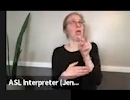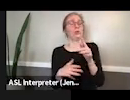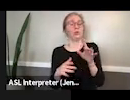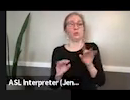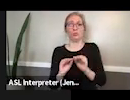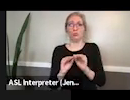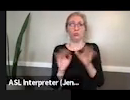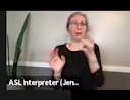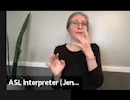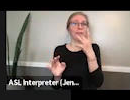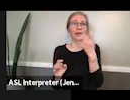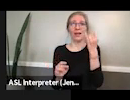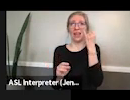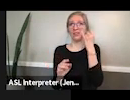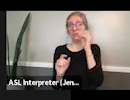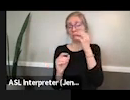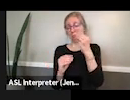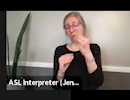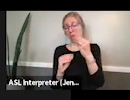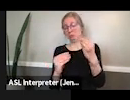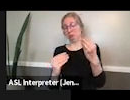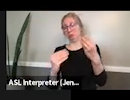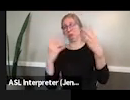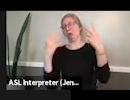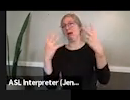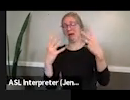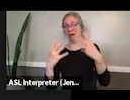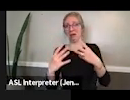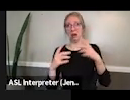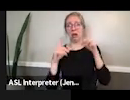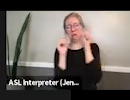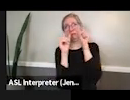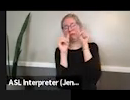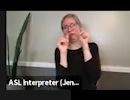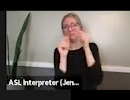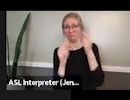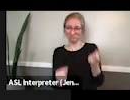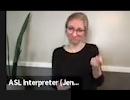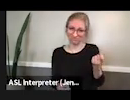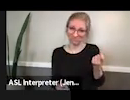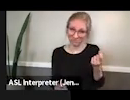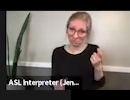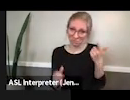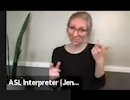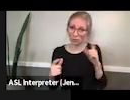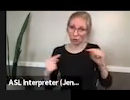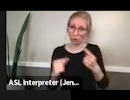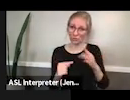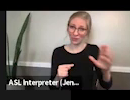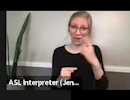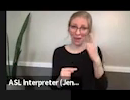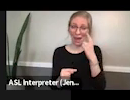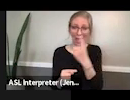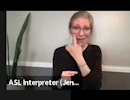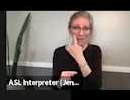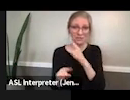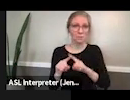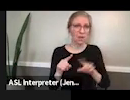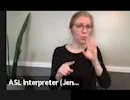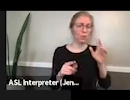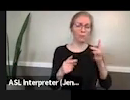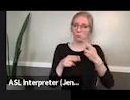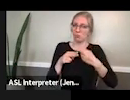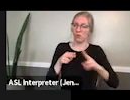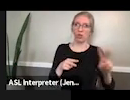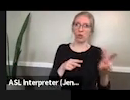when the light's too bright. Well, you go, duh, it hurts their eyes, okay? But they will briefly look at a person's face. As you